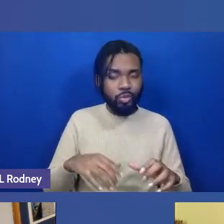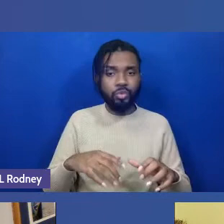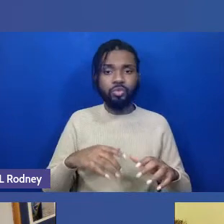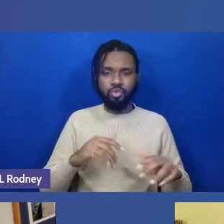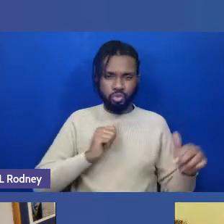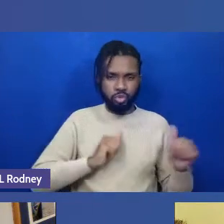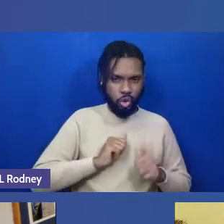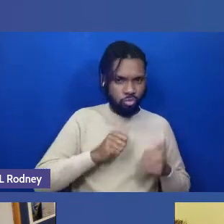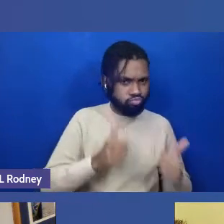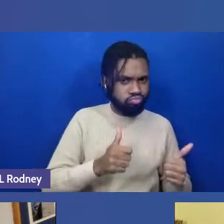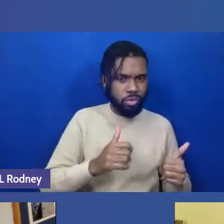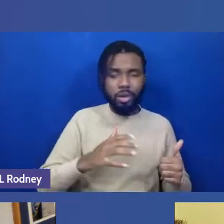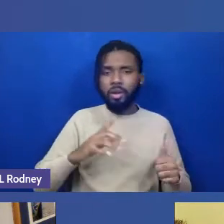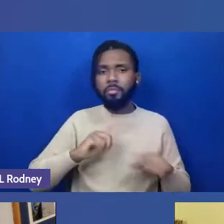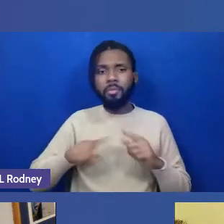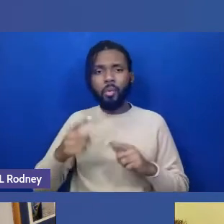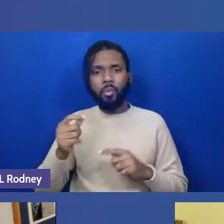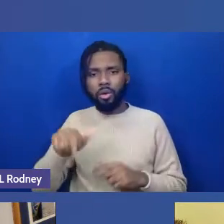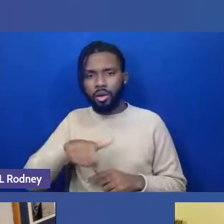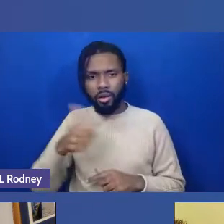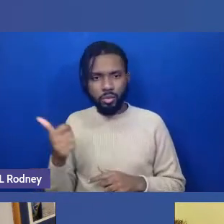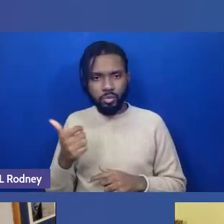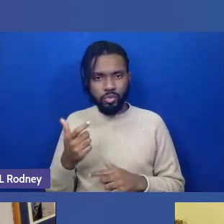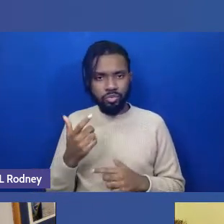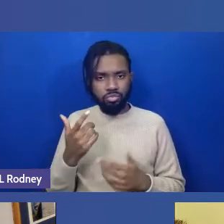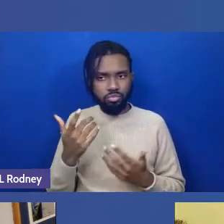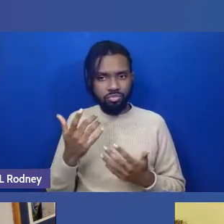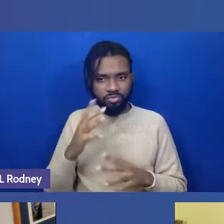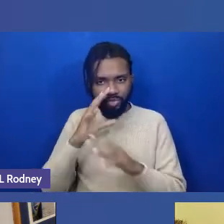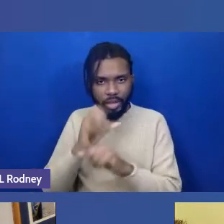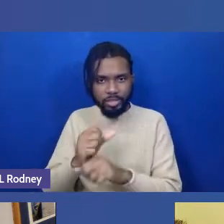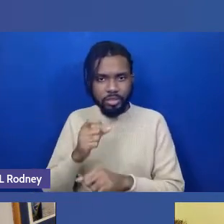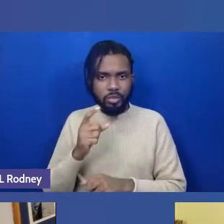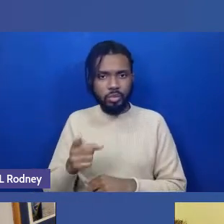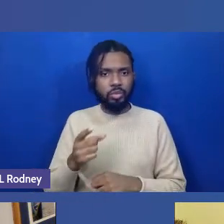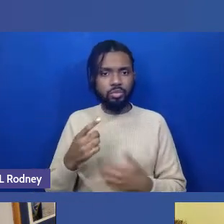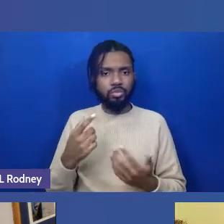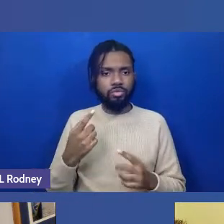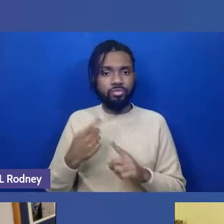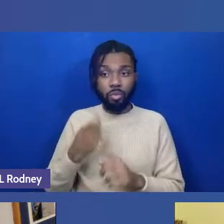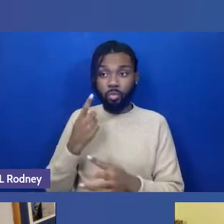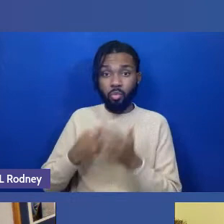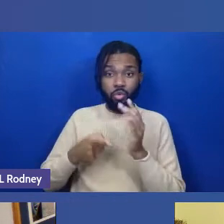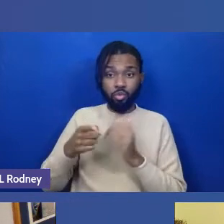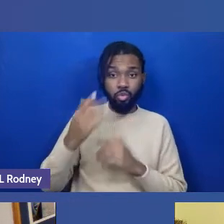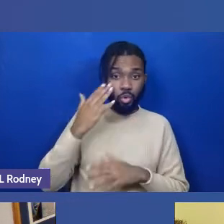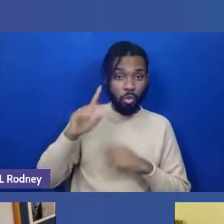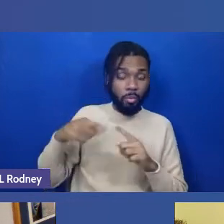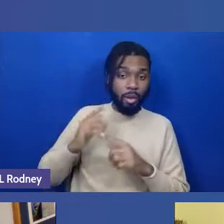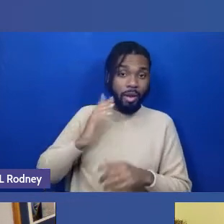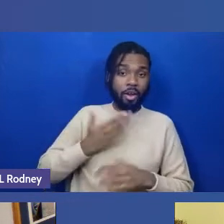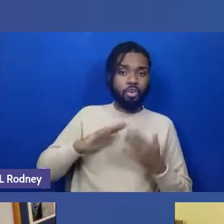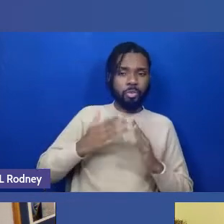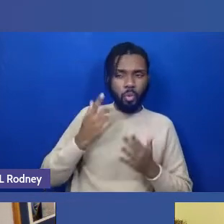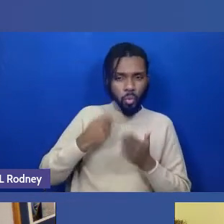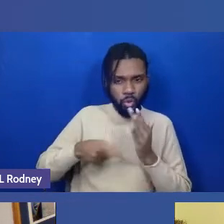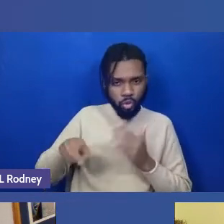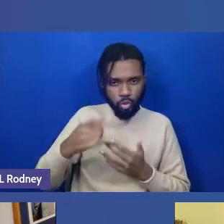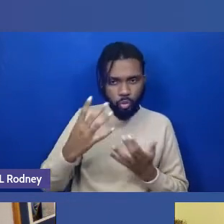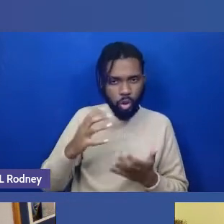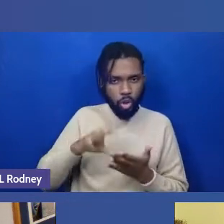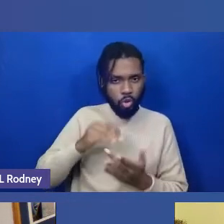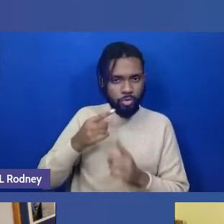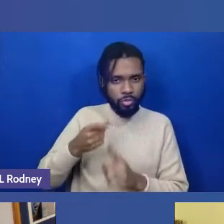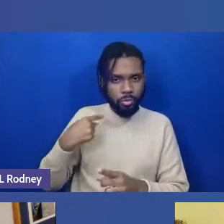else are you interested in? What else fascinates you? From what you know on our community, what do you want to learn from us? So be ready